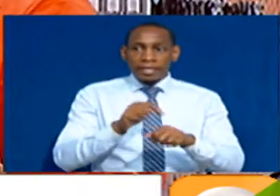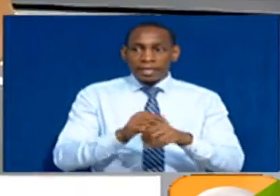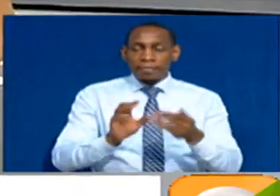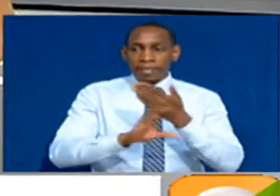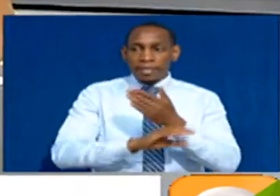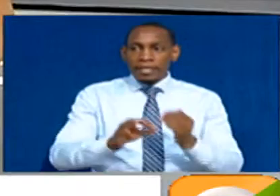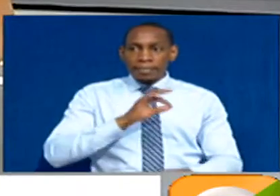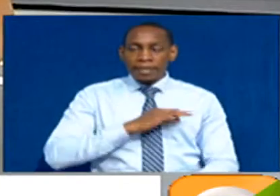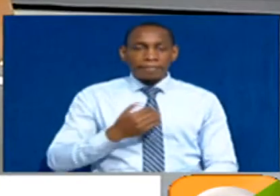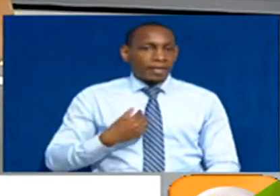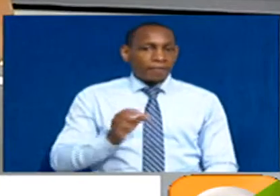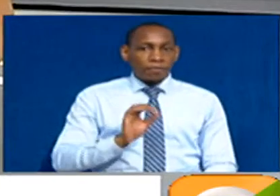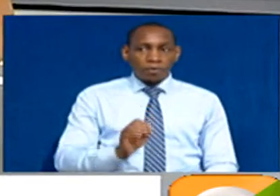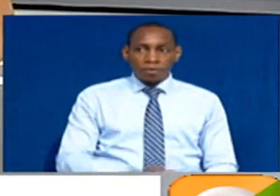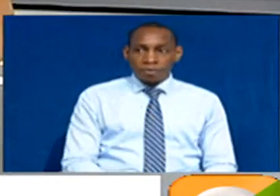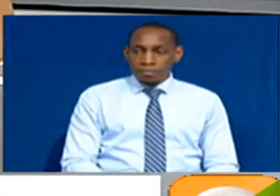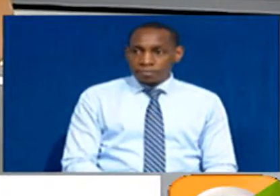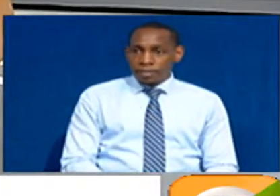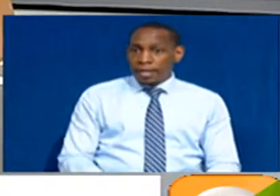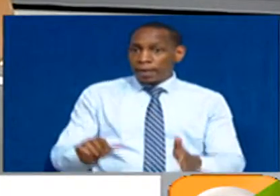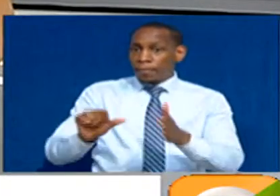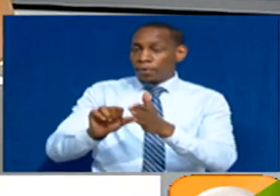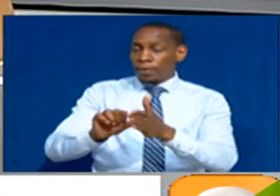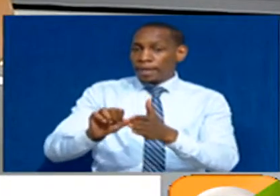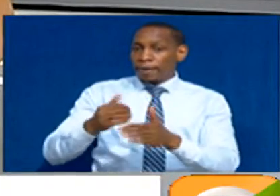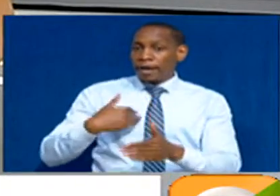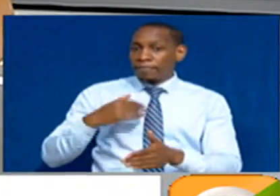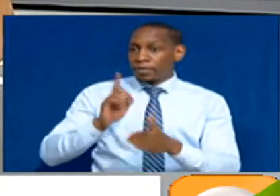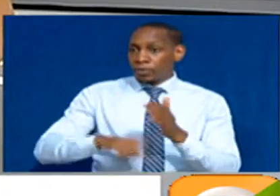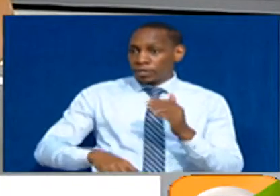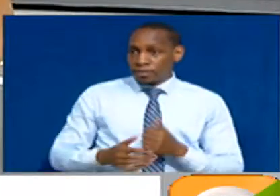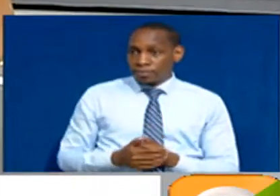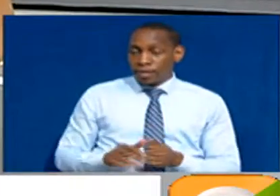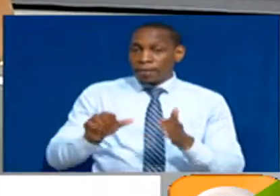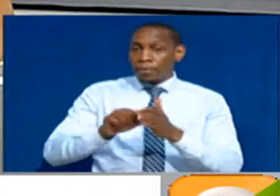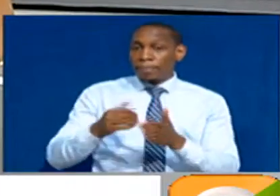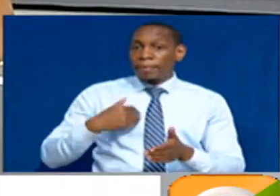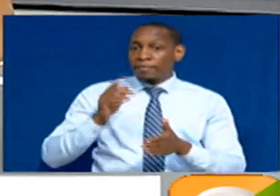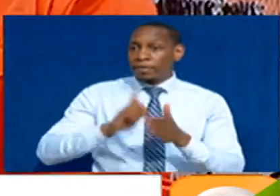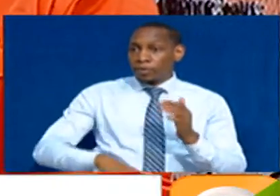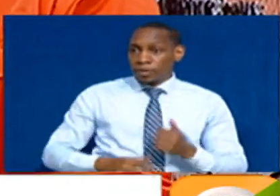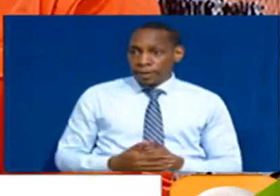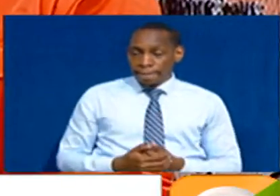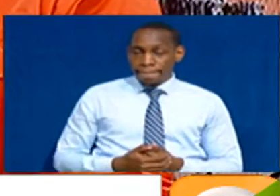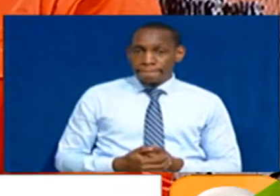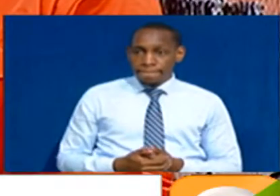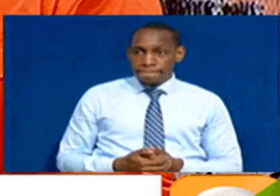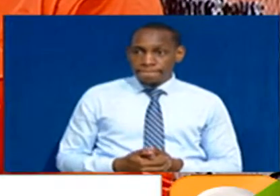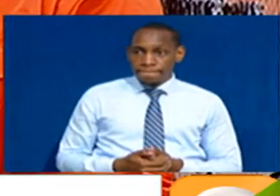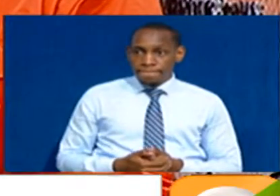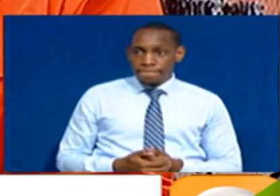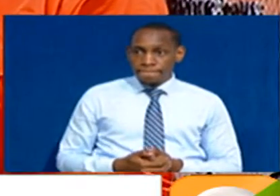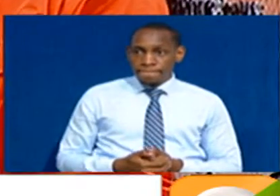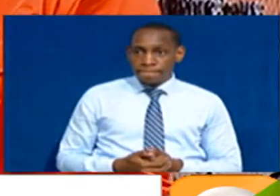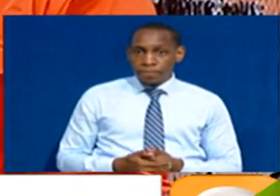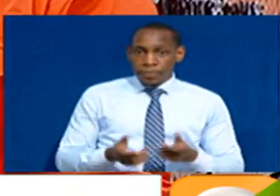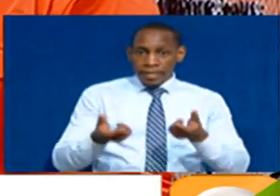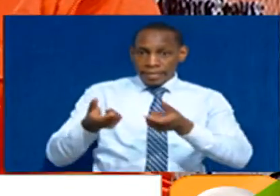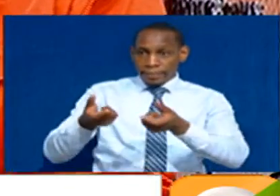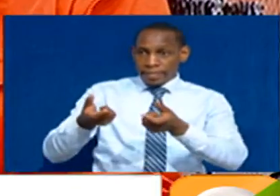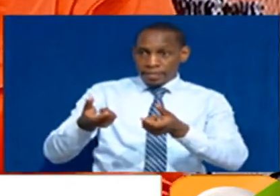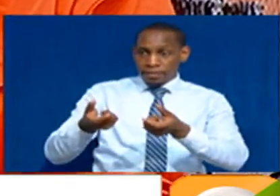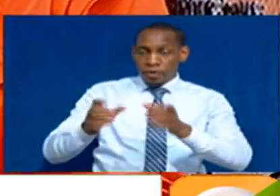country? Don't throw it back to us as the voters. No, you see, the problem we have with the